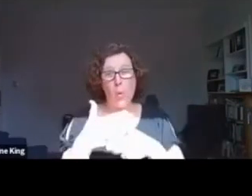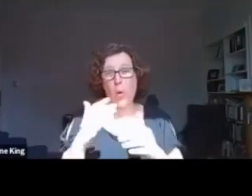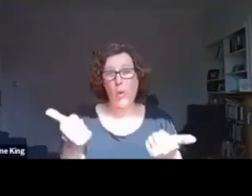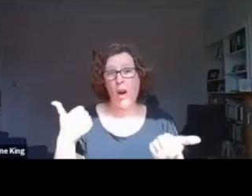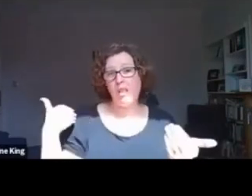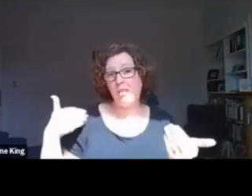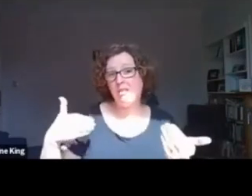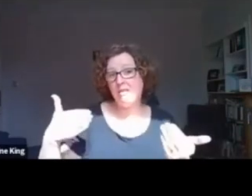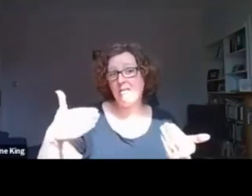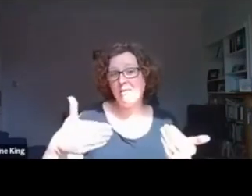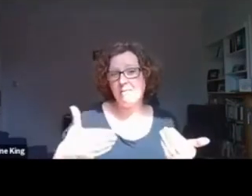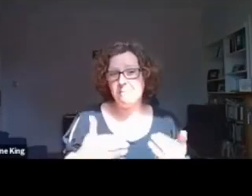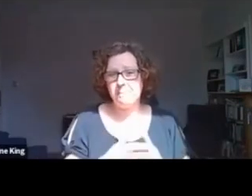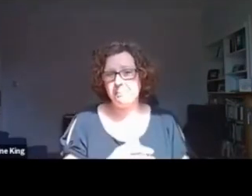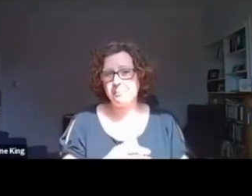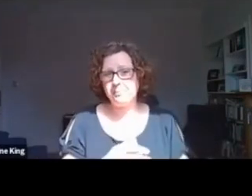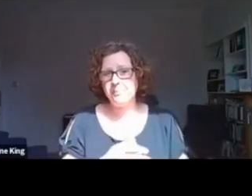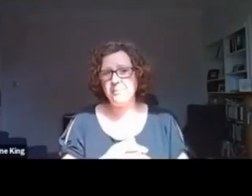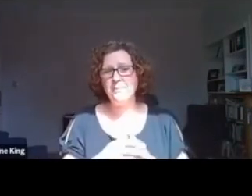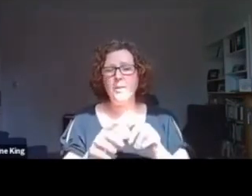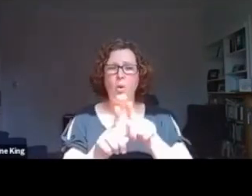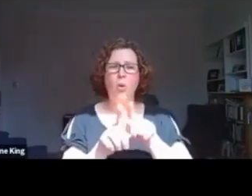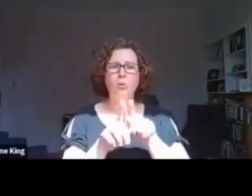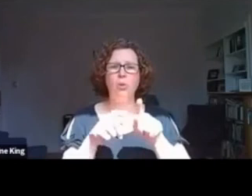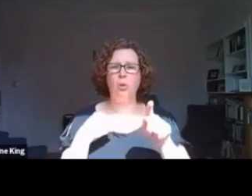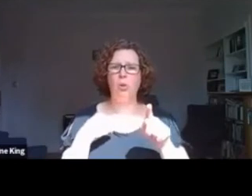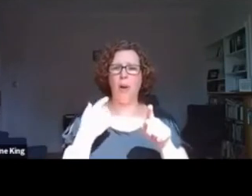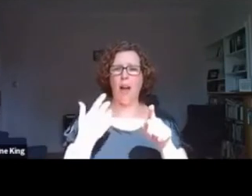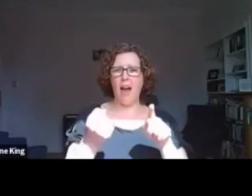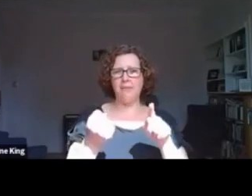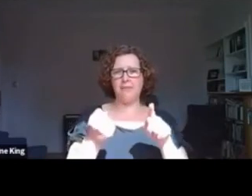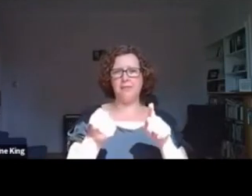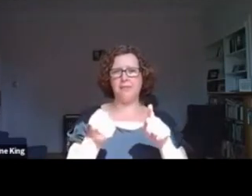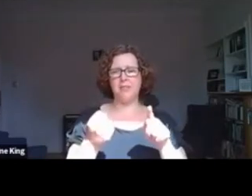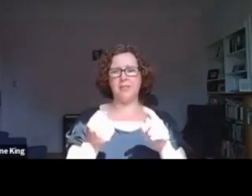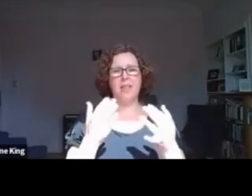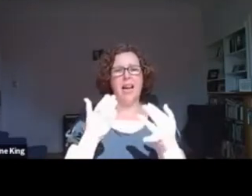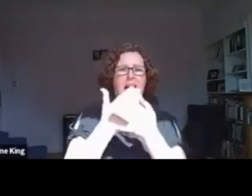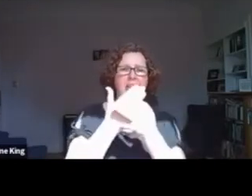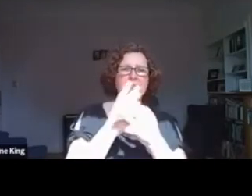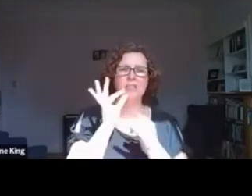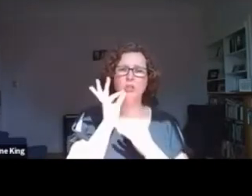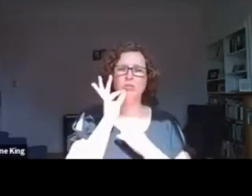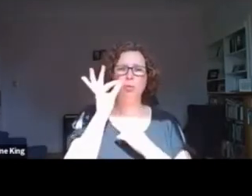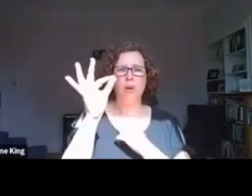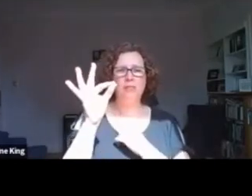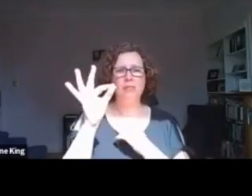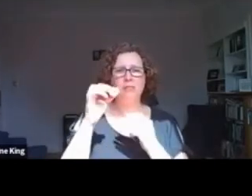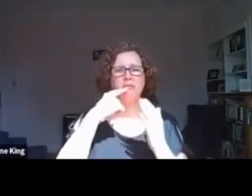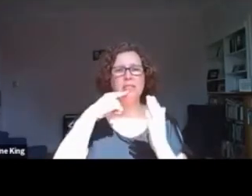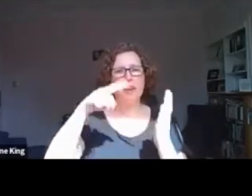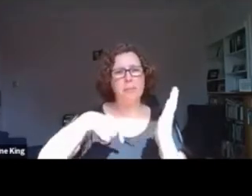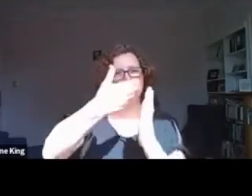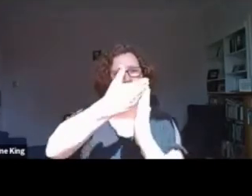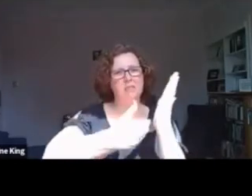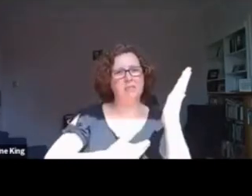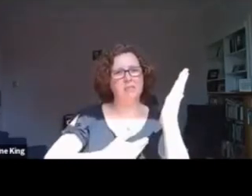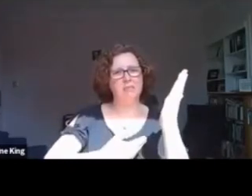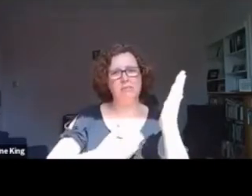well. We also include like an access request statement on all of our kind of like publicity and